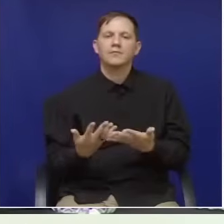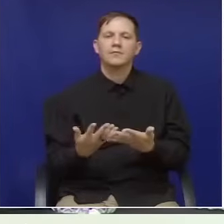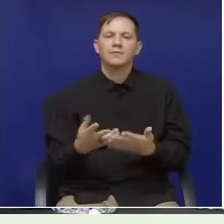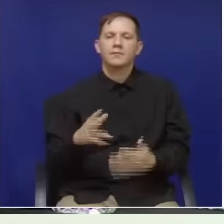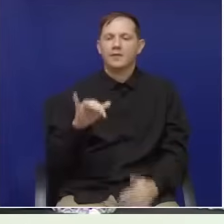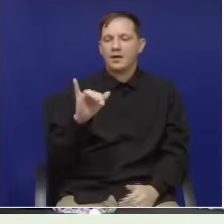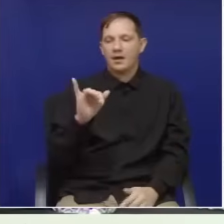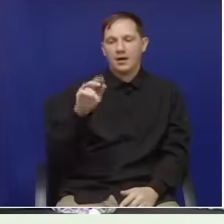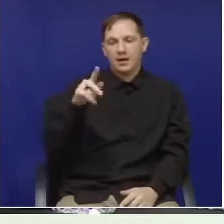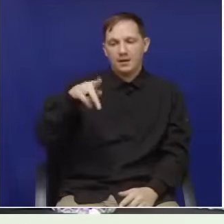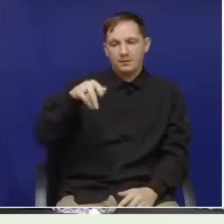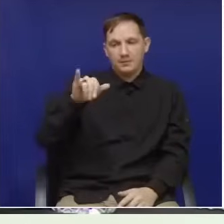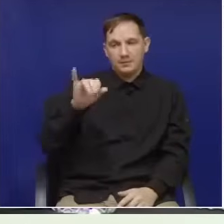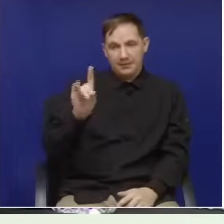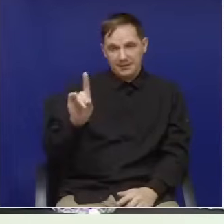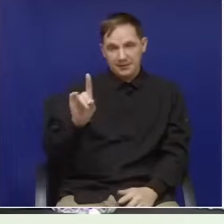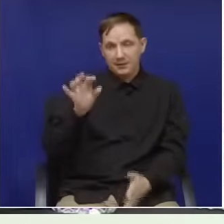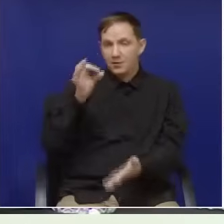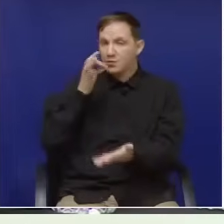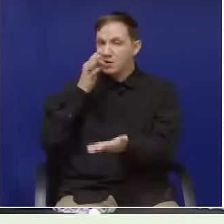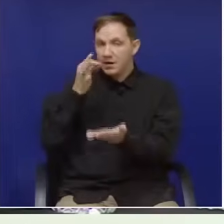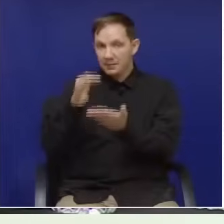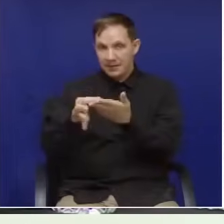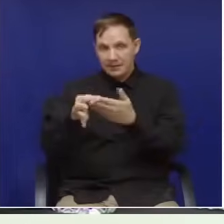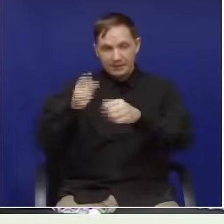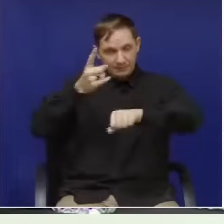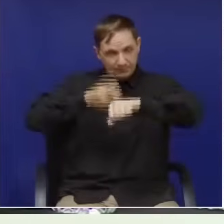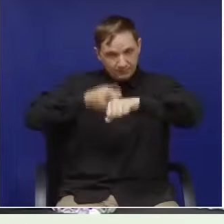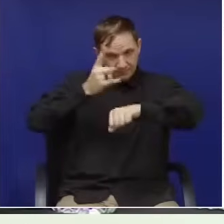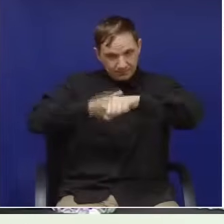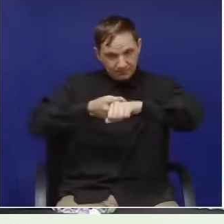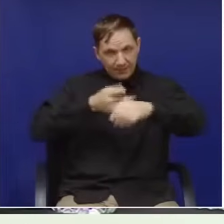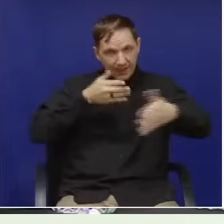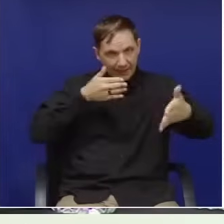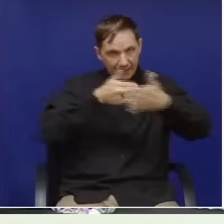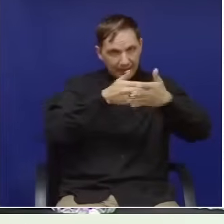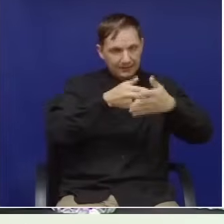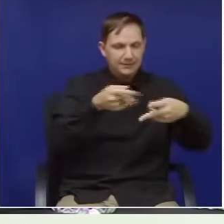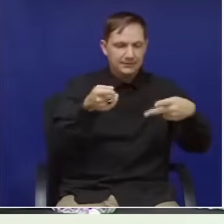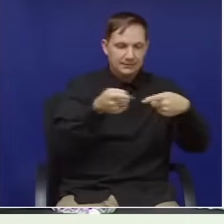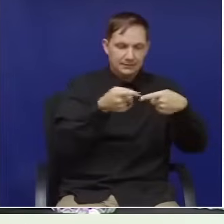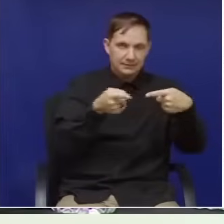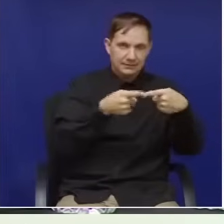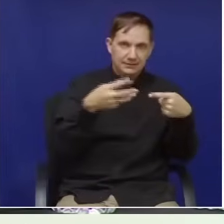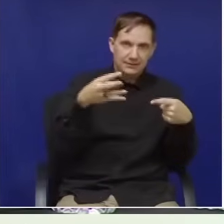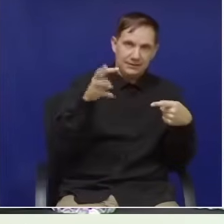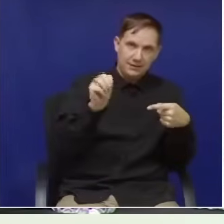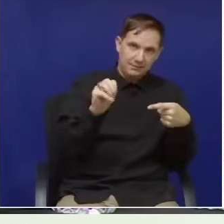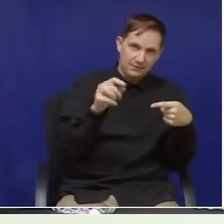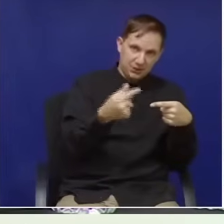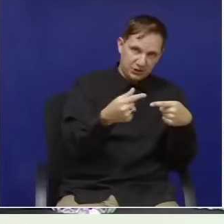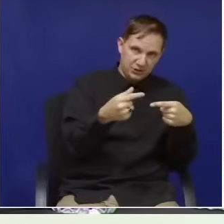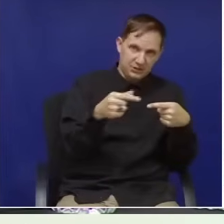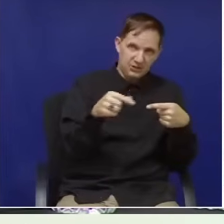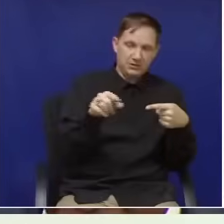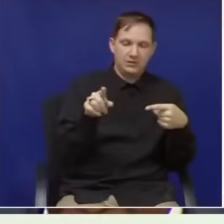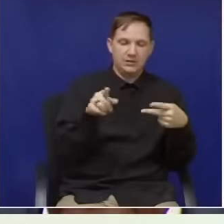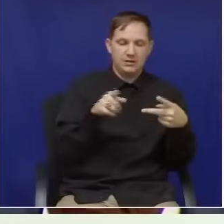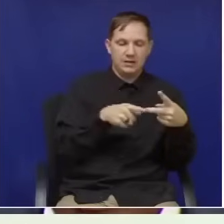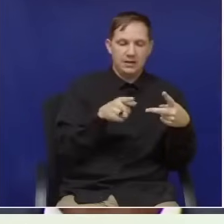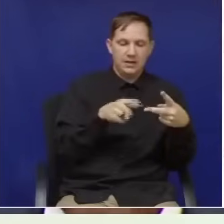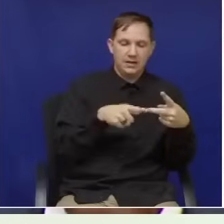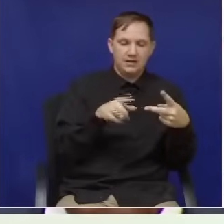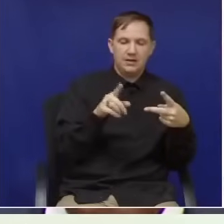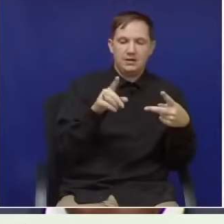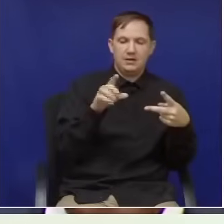IPID recommended disciplinary action against Major General Rode and Constable